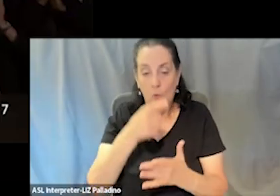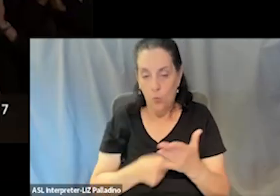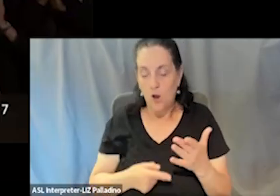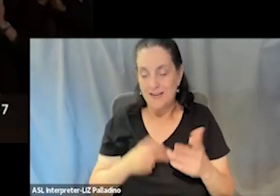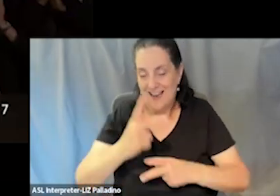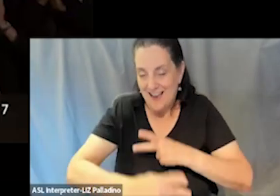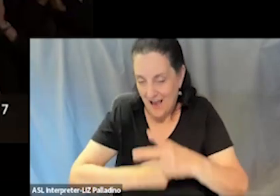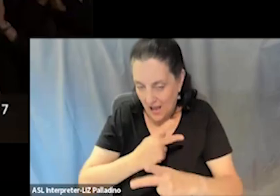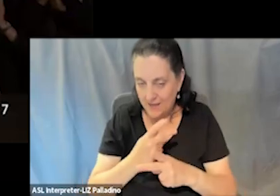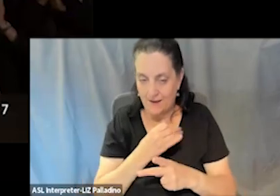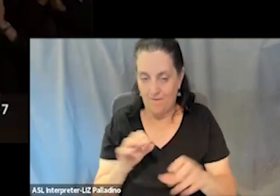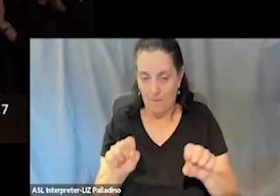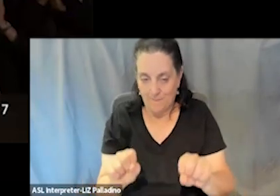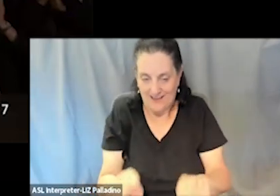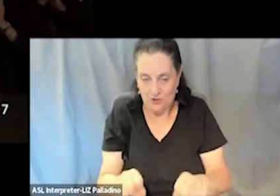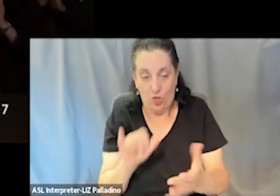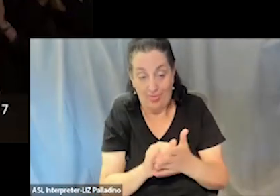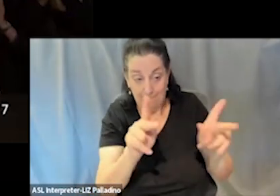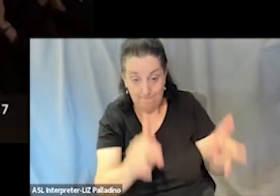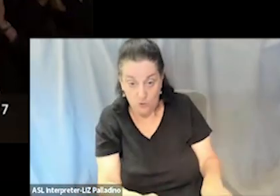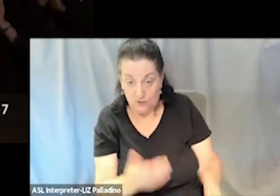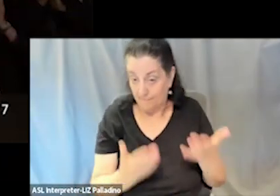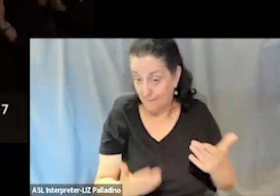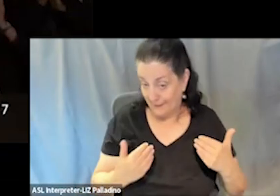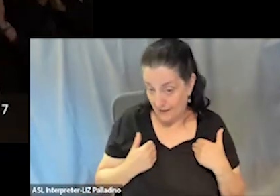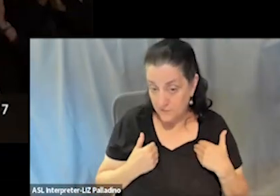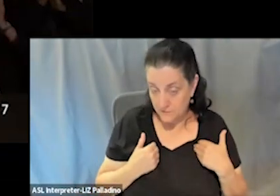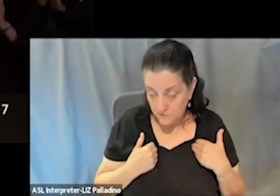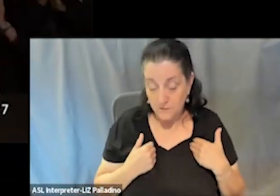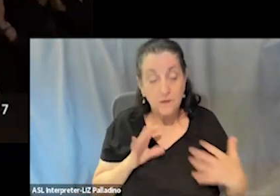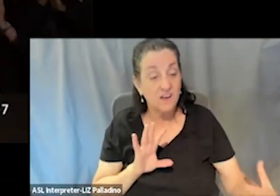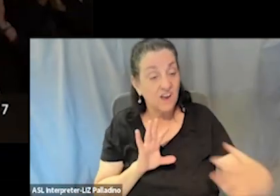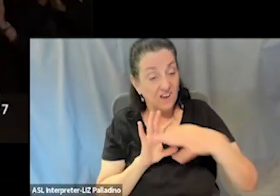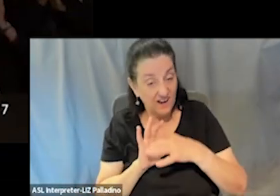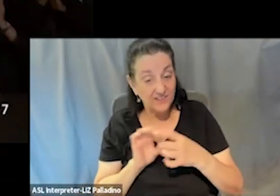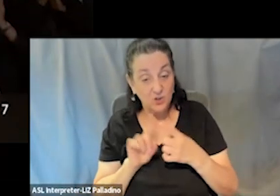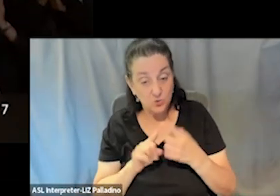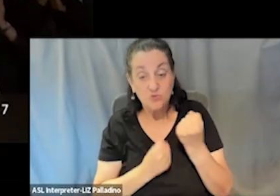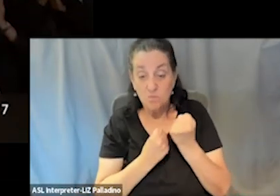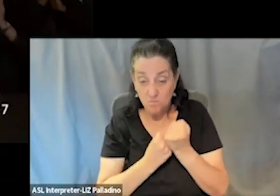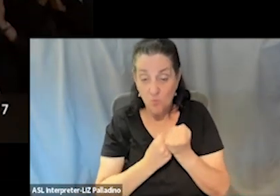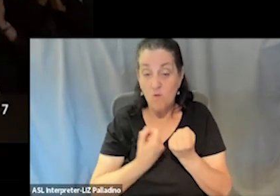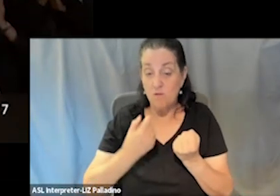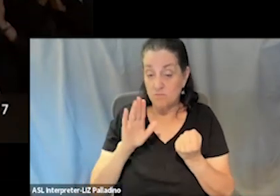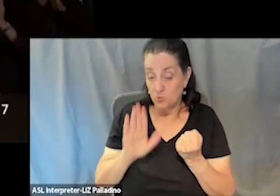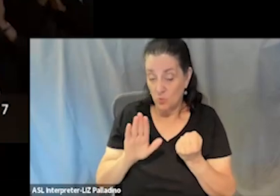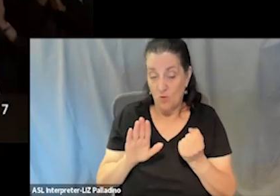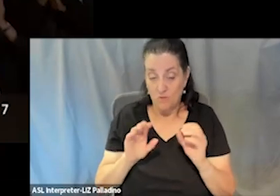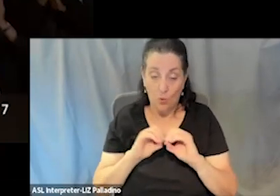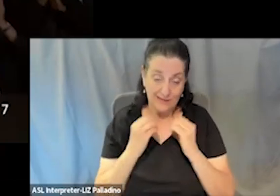type of potential this person might have in terms of their involvement or support of your organization,